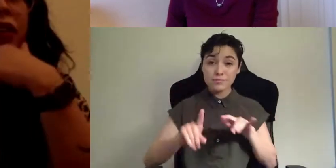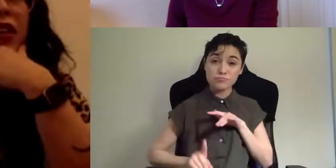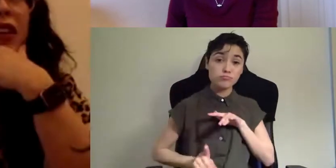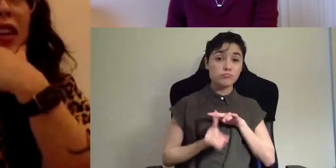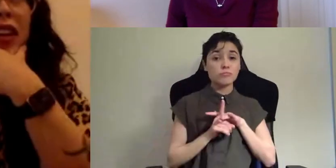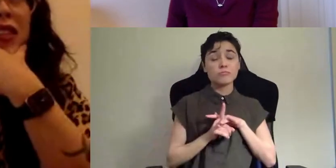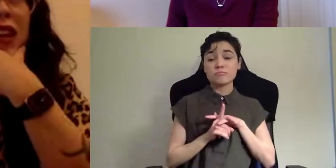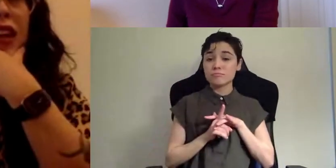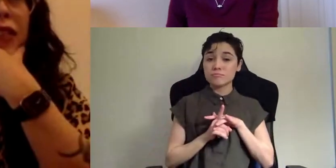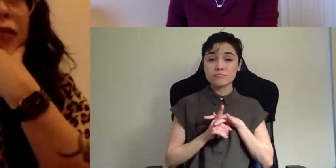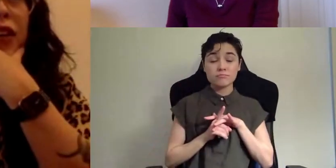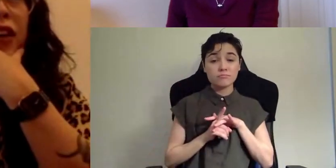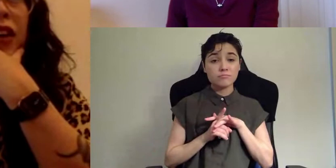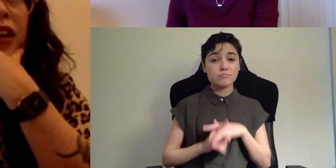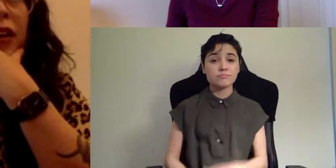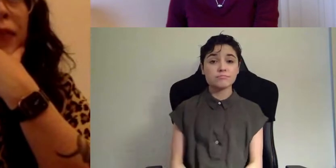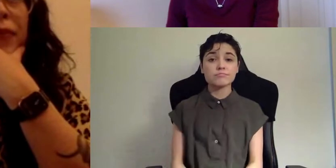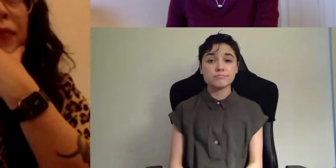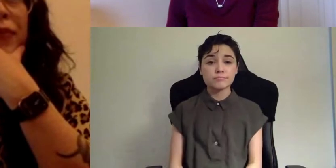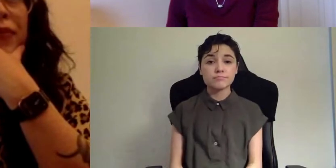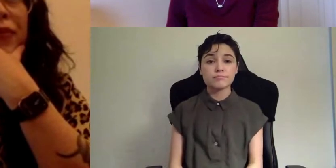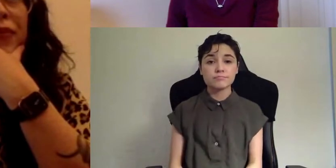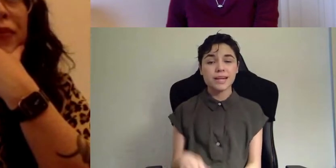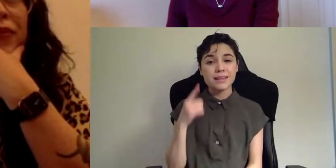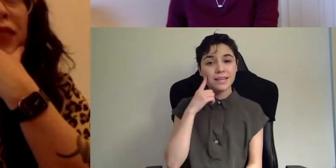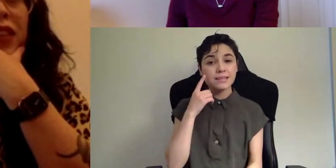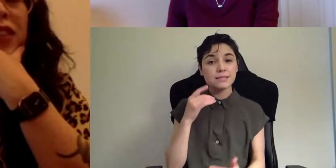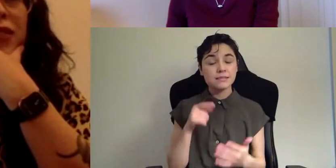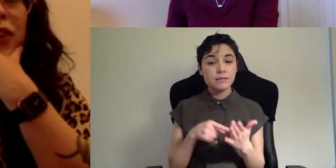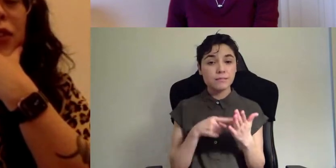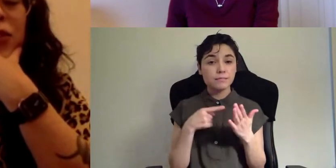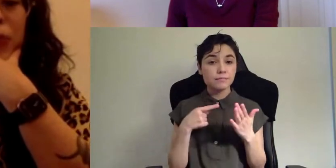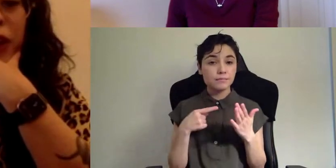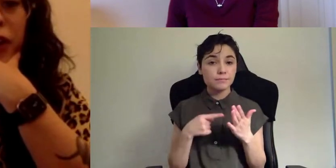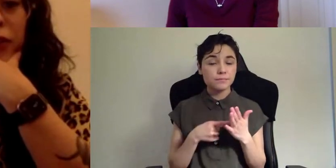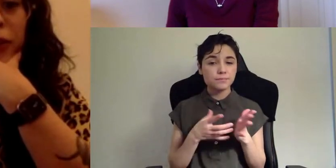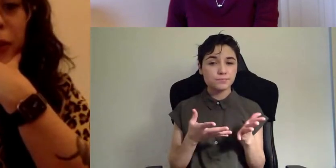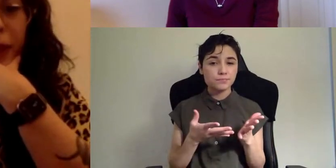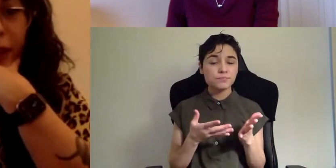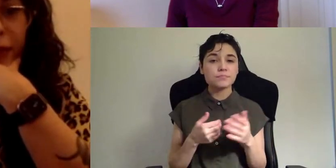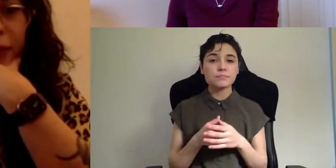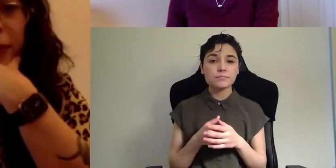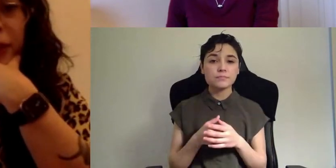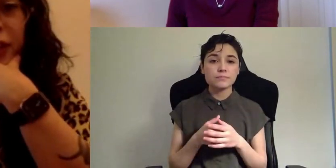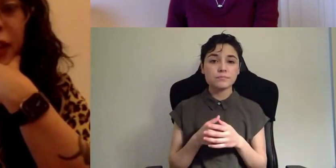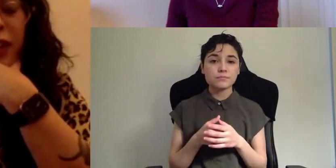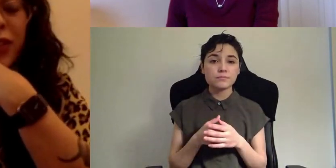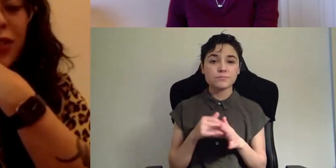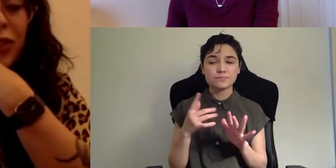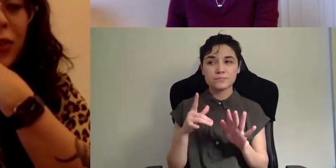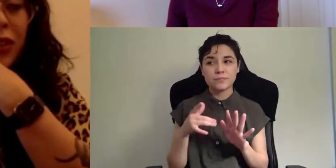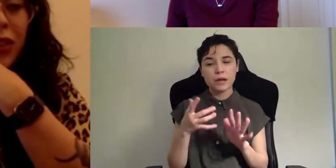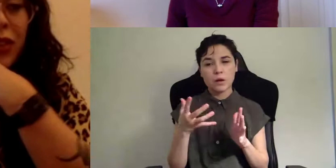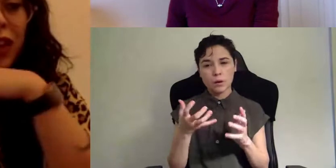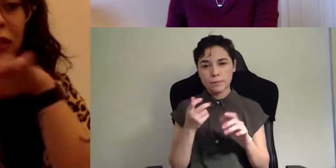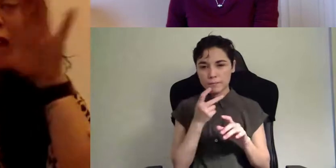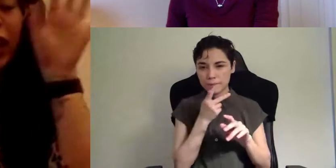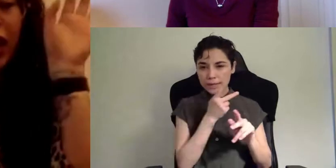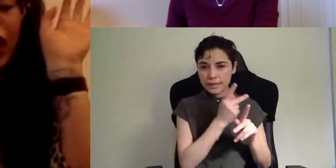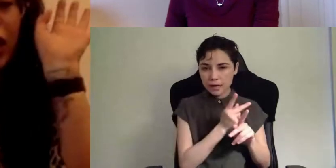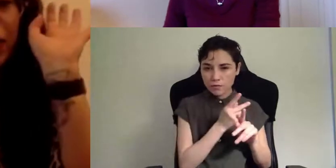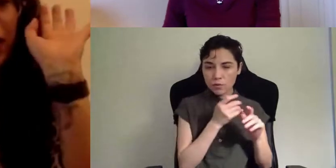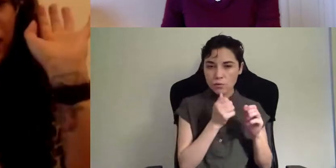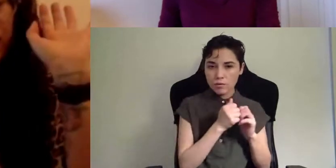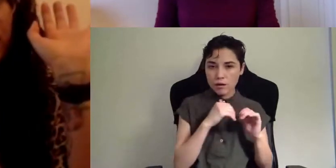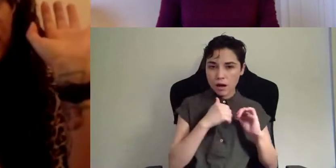a inside of the, this is very smart, so I want to be careful about saying this too, but there's kind of